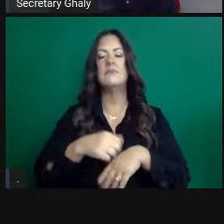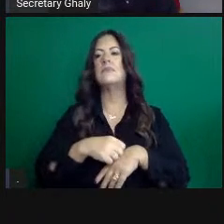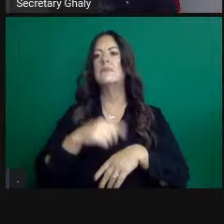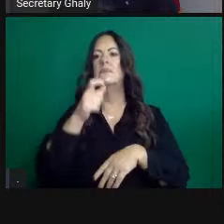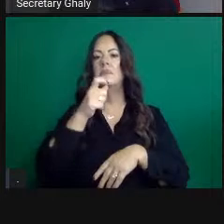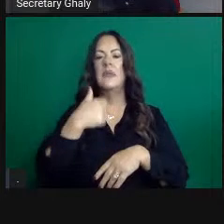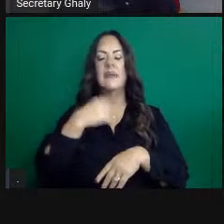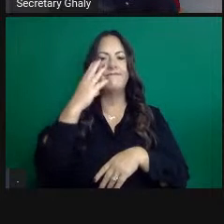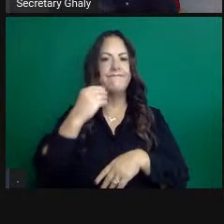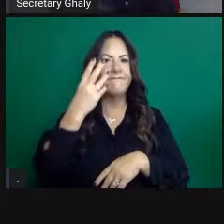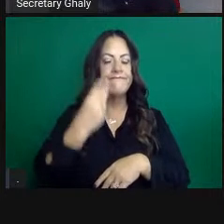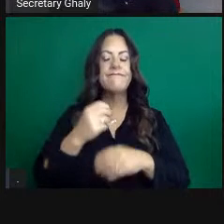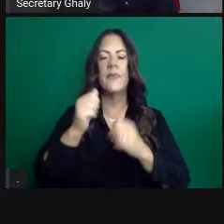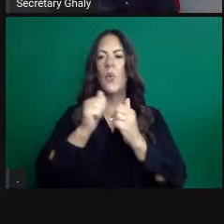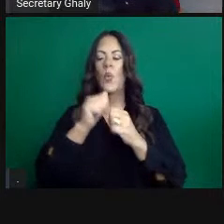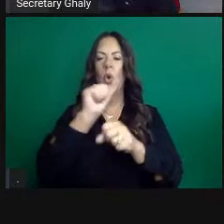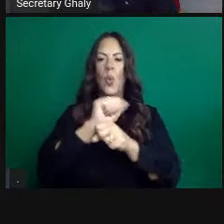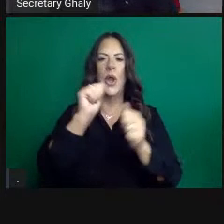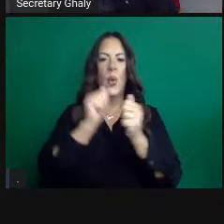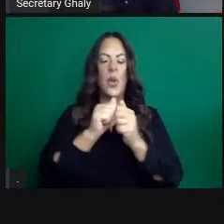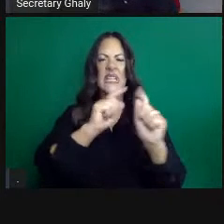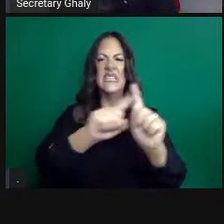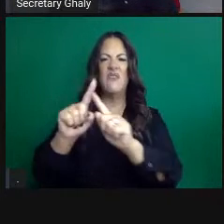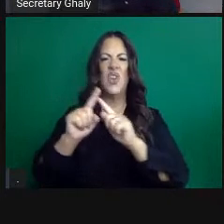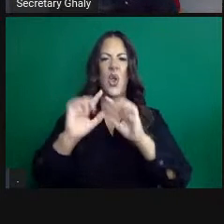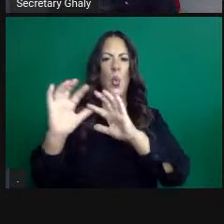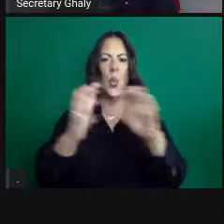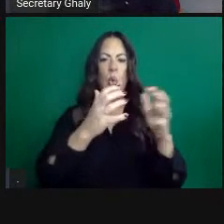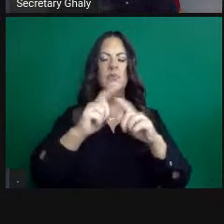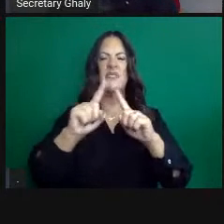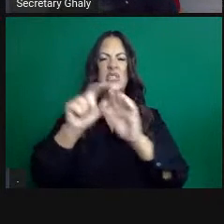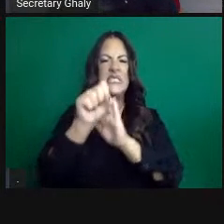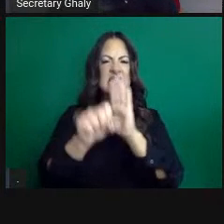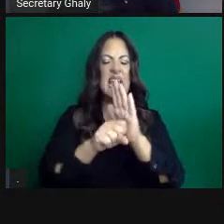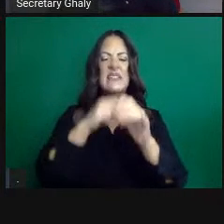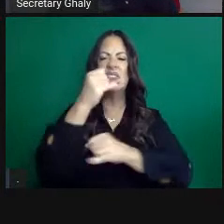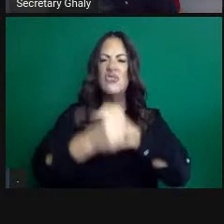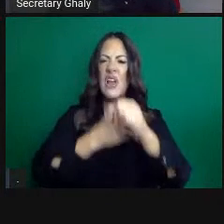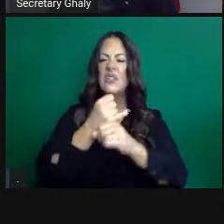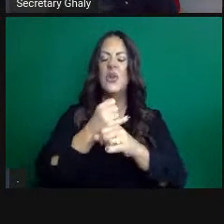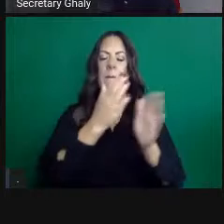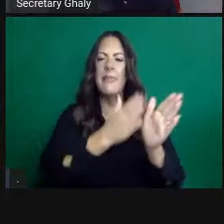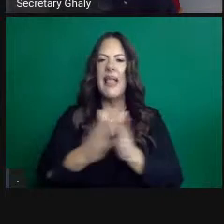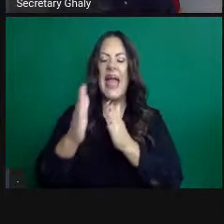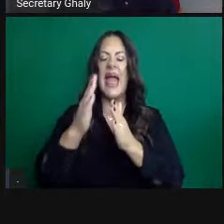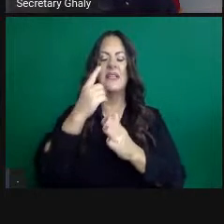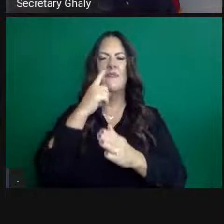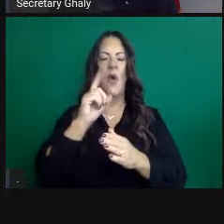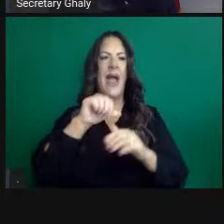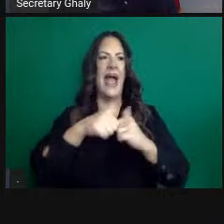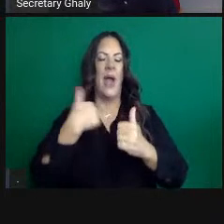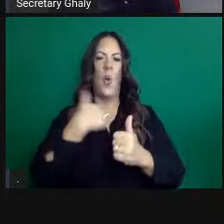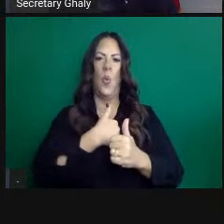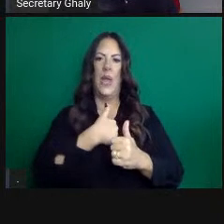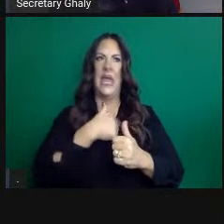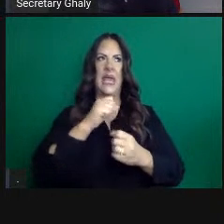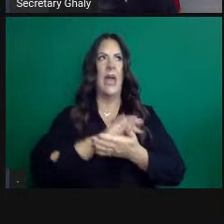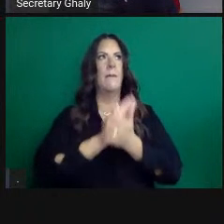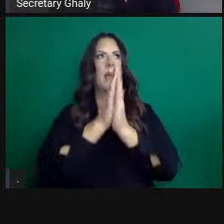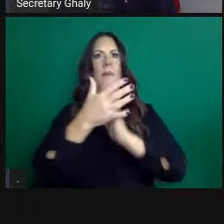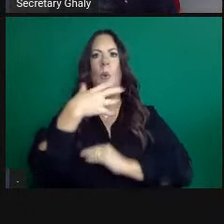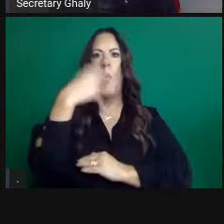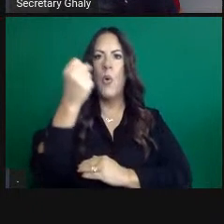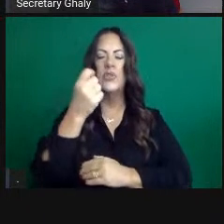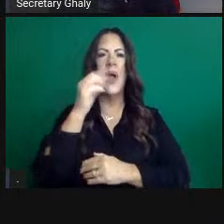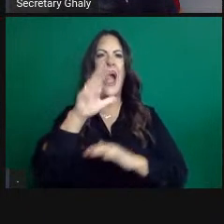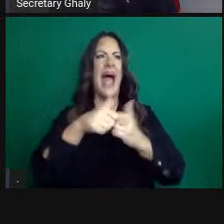to plan for all of us as our families, our loved ones, and ourselves age